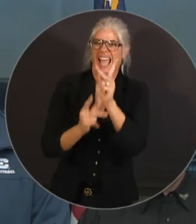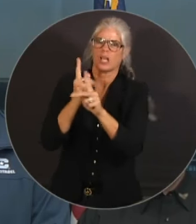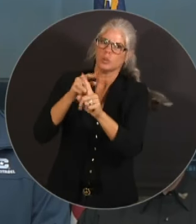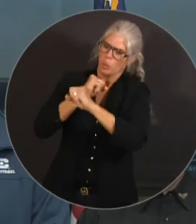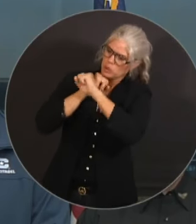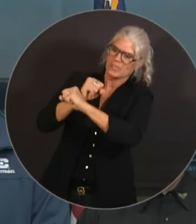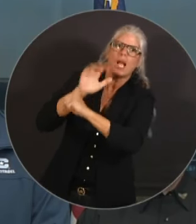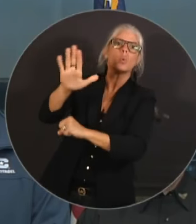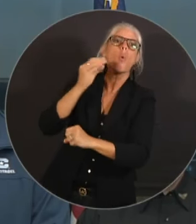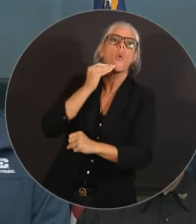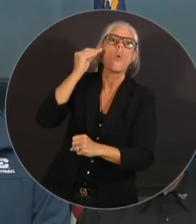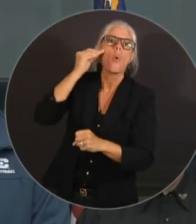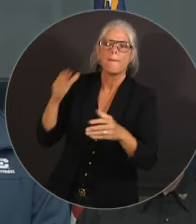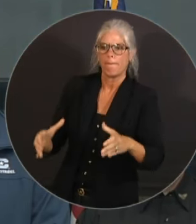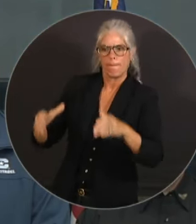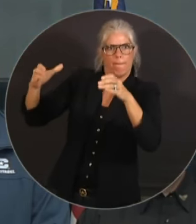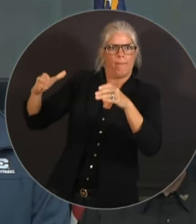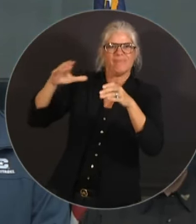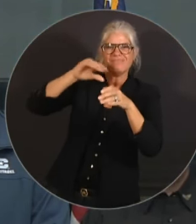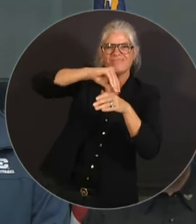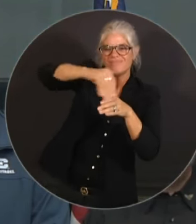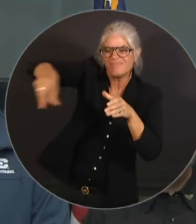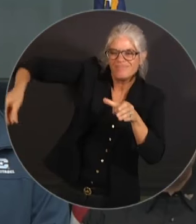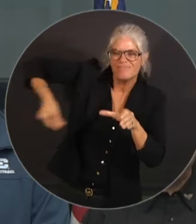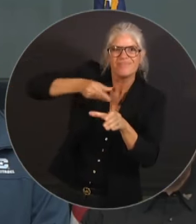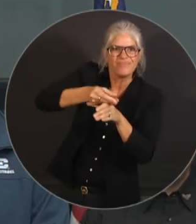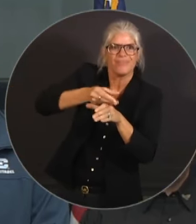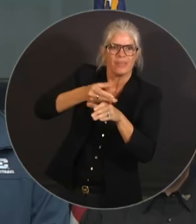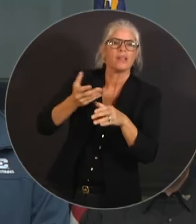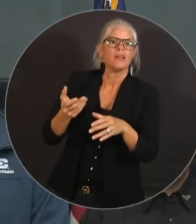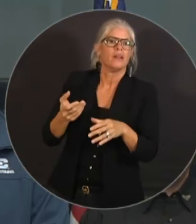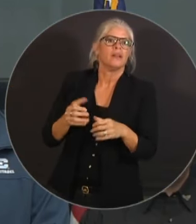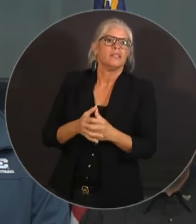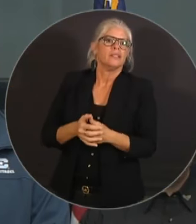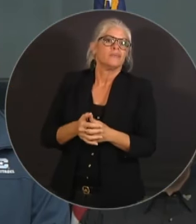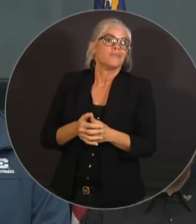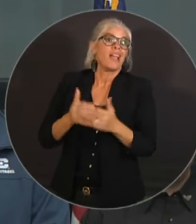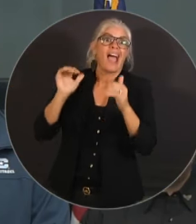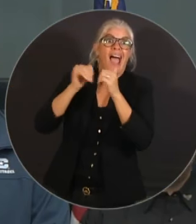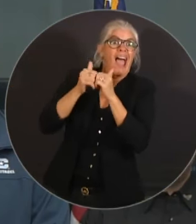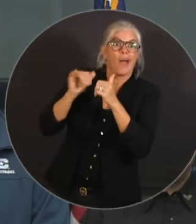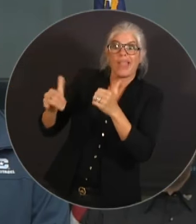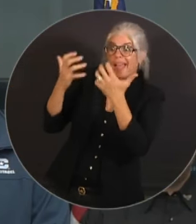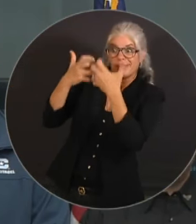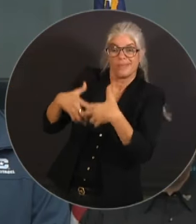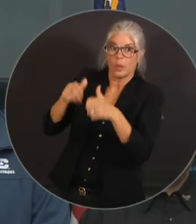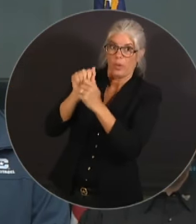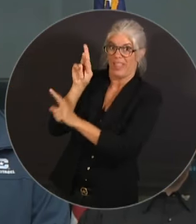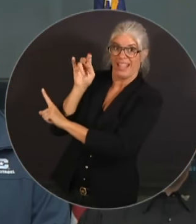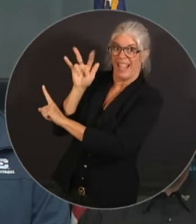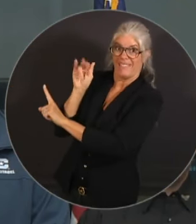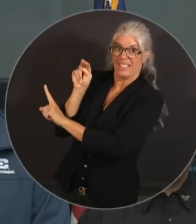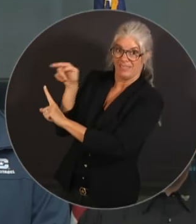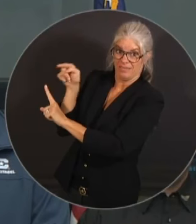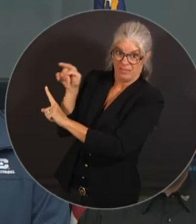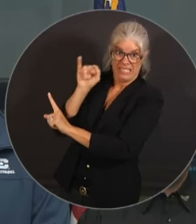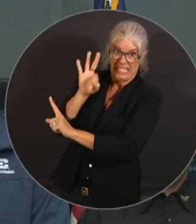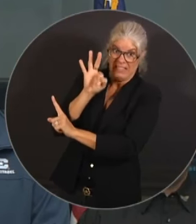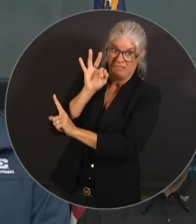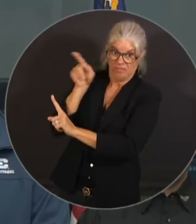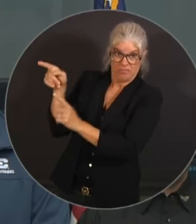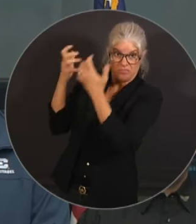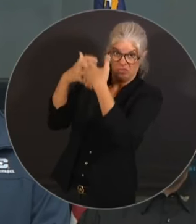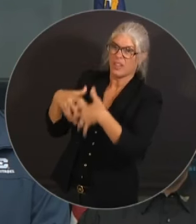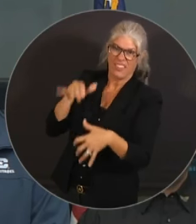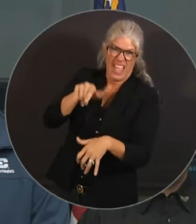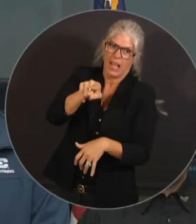infrastructure, but then using it in the residential, however that is done with Kevin and his team, if that ends up being done, I think will be important